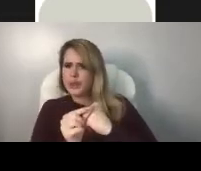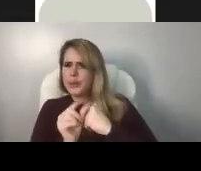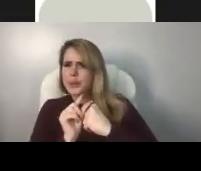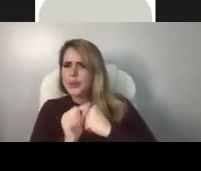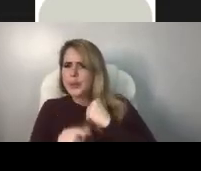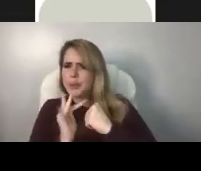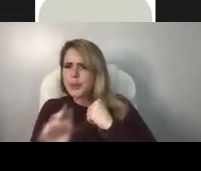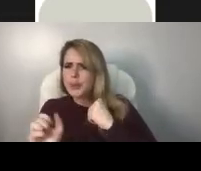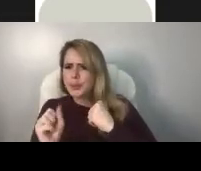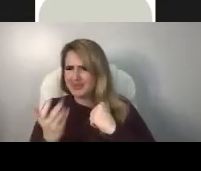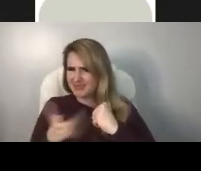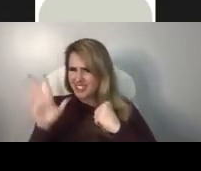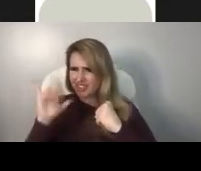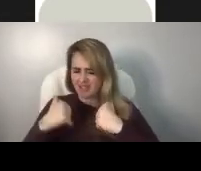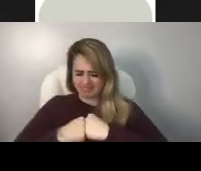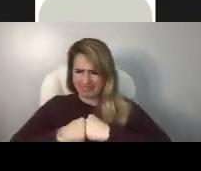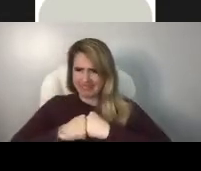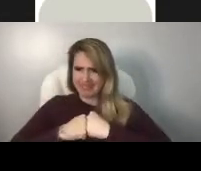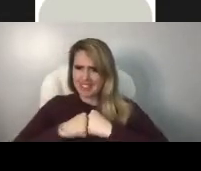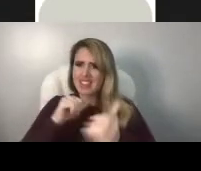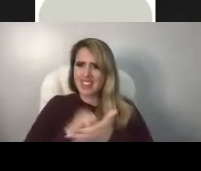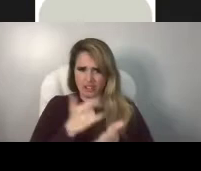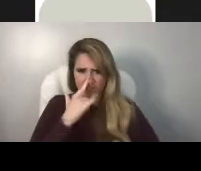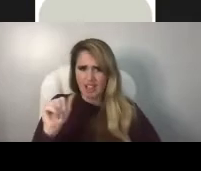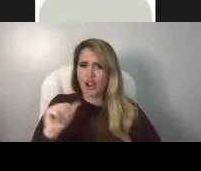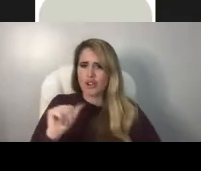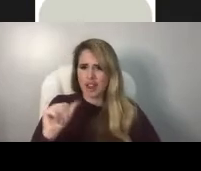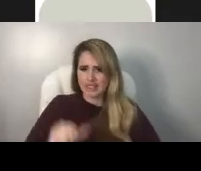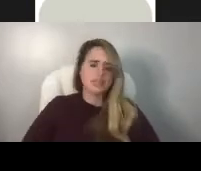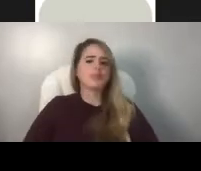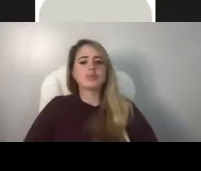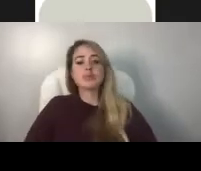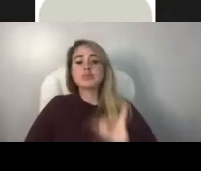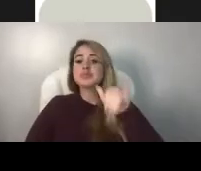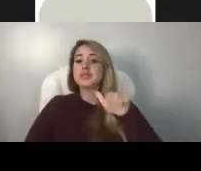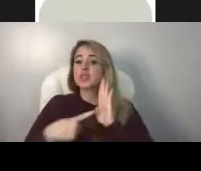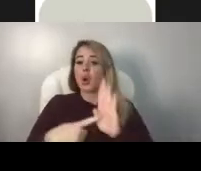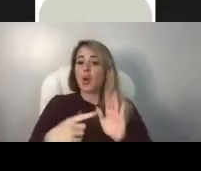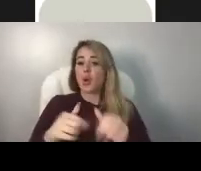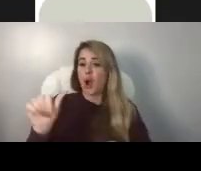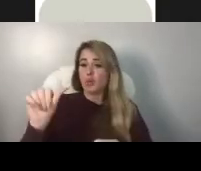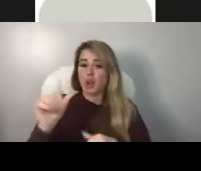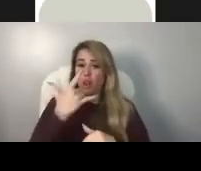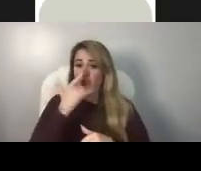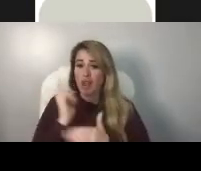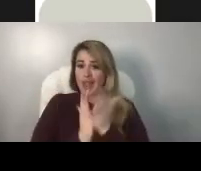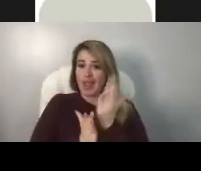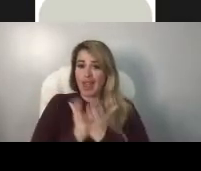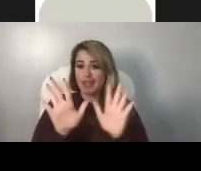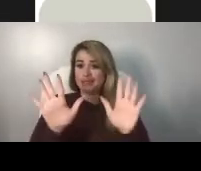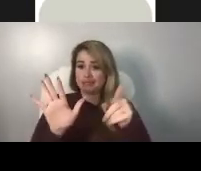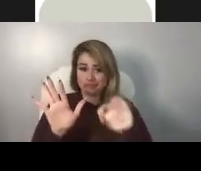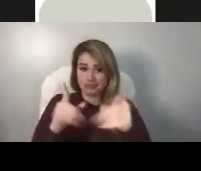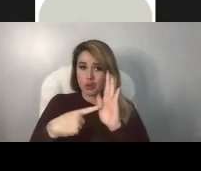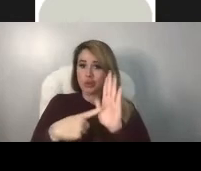what arthritis looks like on an X-ray. Here's what arthritis looks like in someone's hands. You